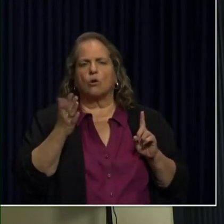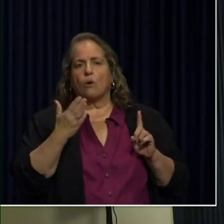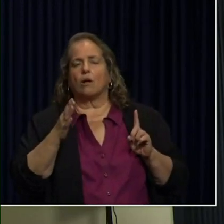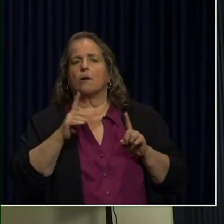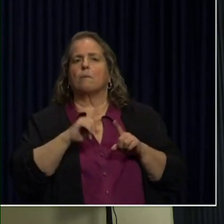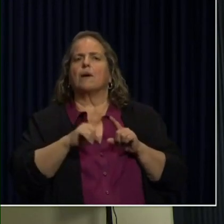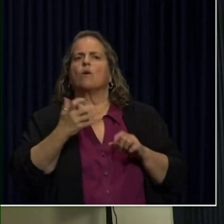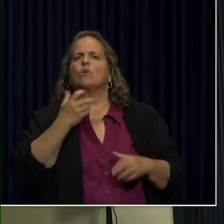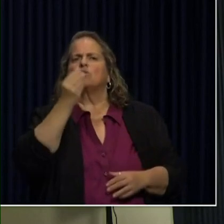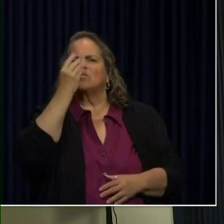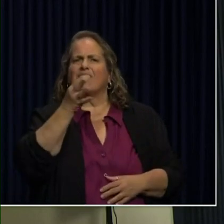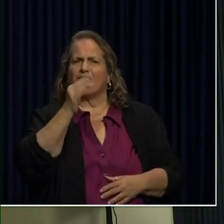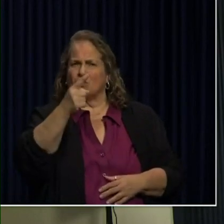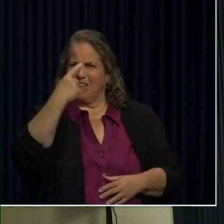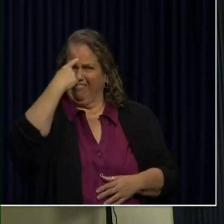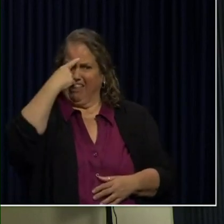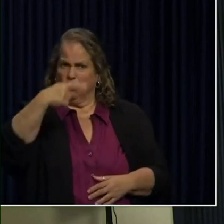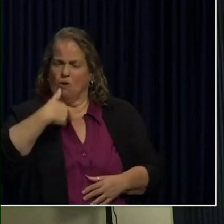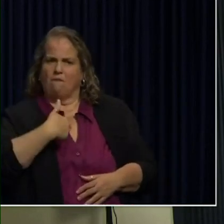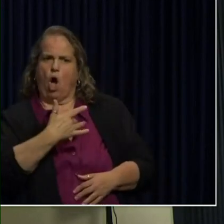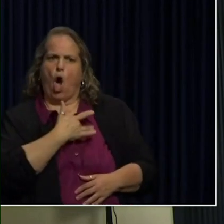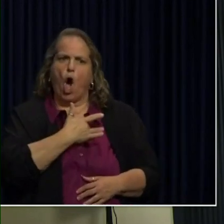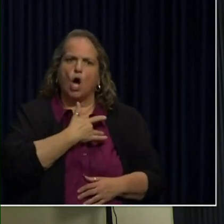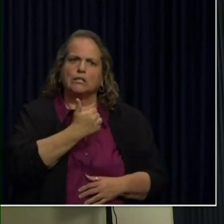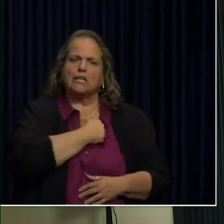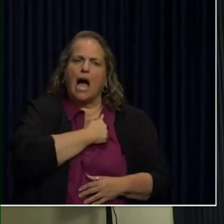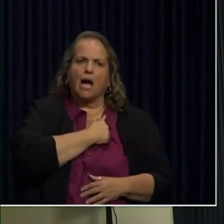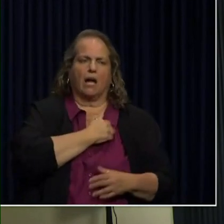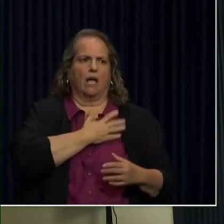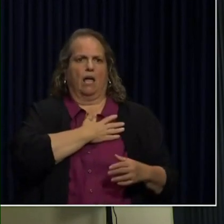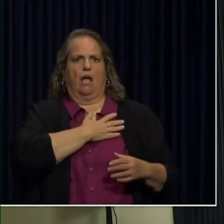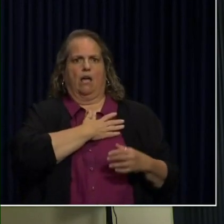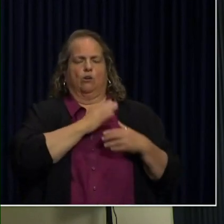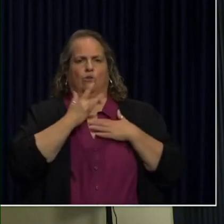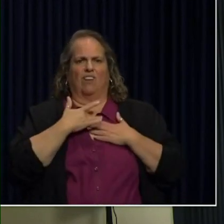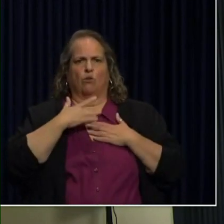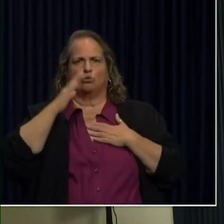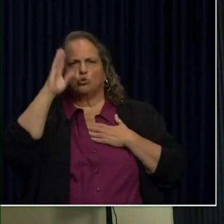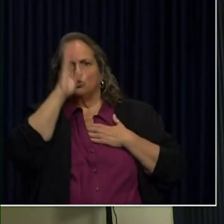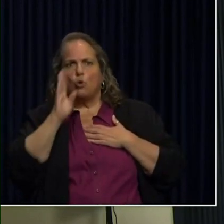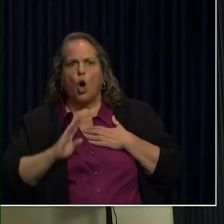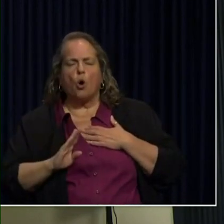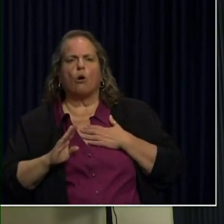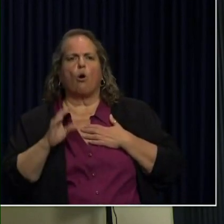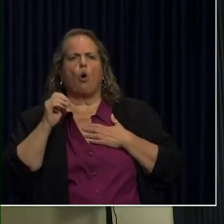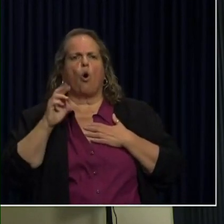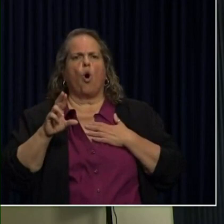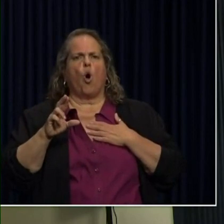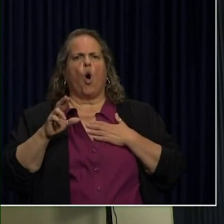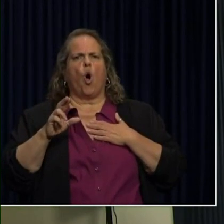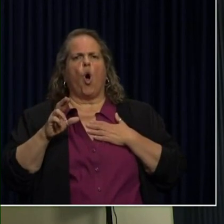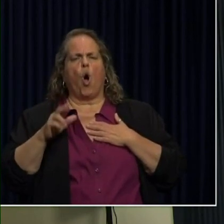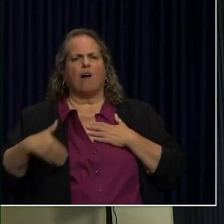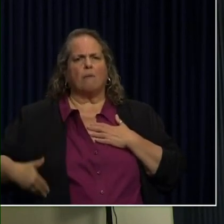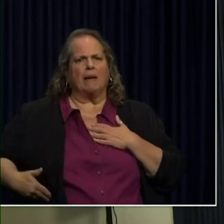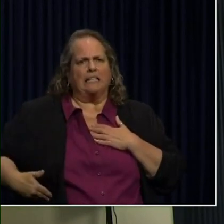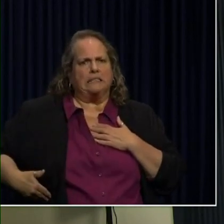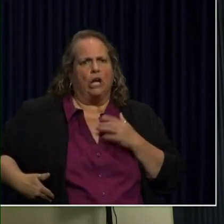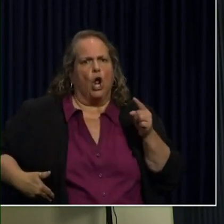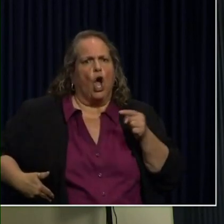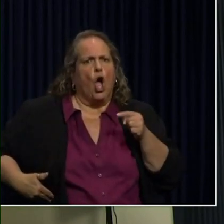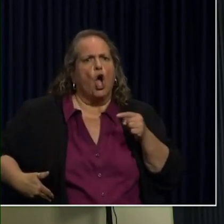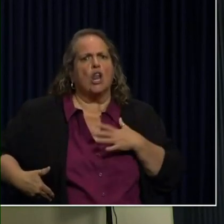having a heart attack, you think you're having a stroke, you think you have appendicitis, please contact your physician or seek medical